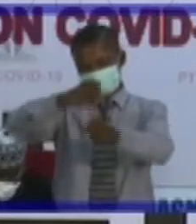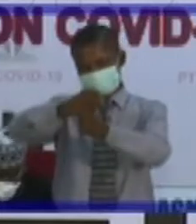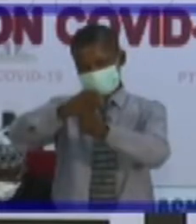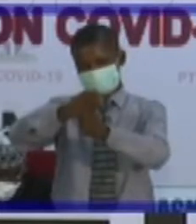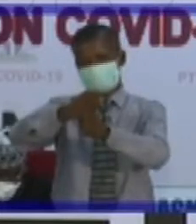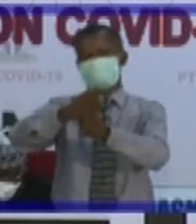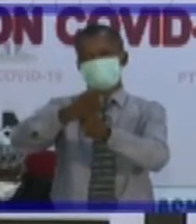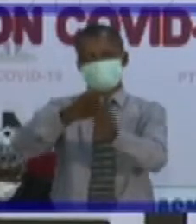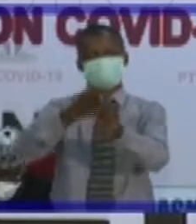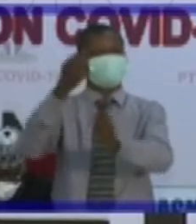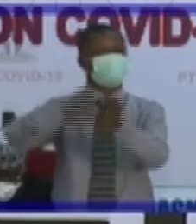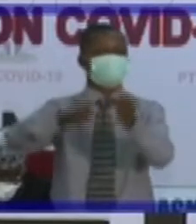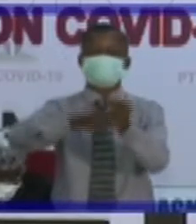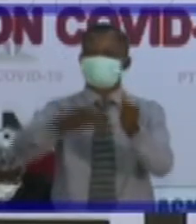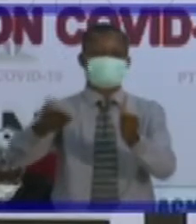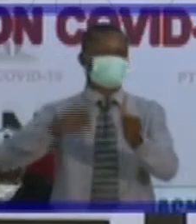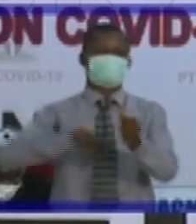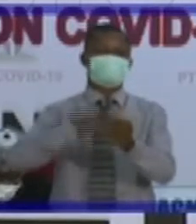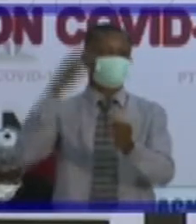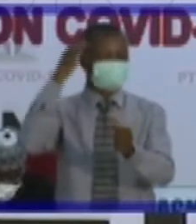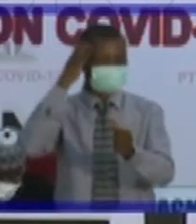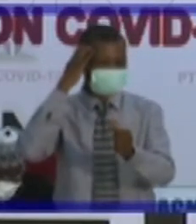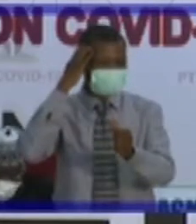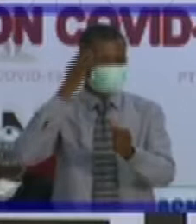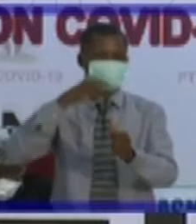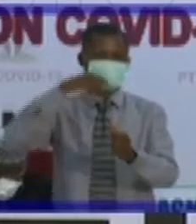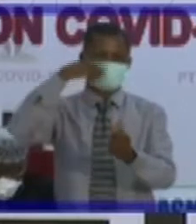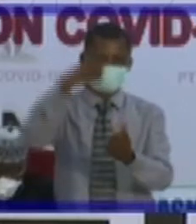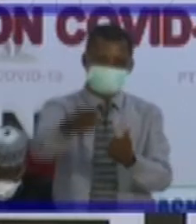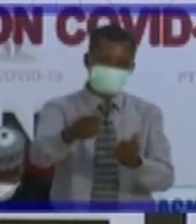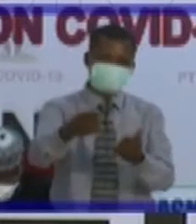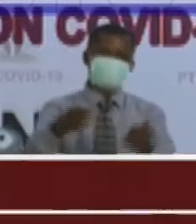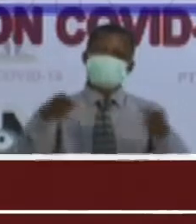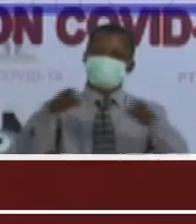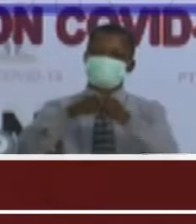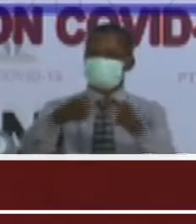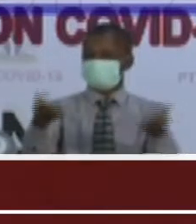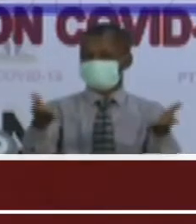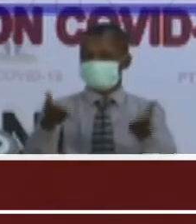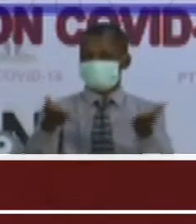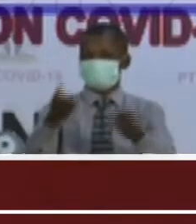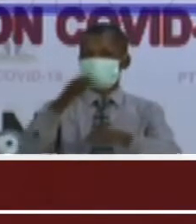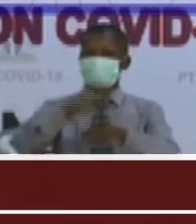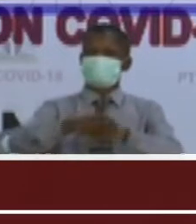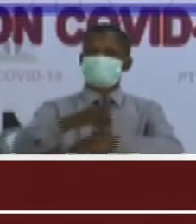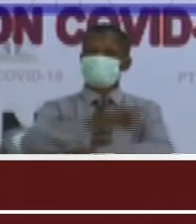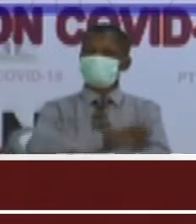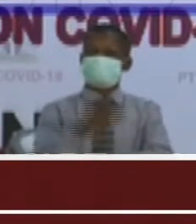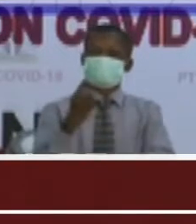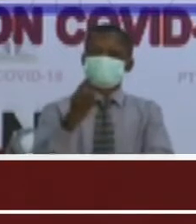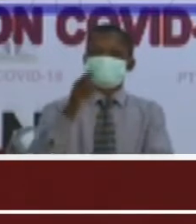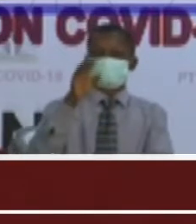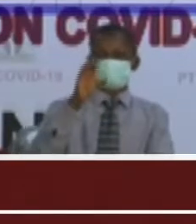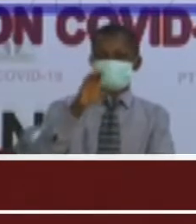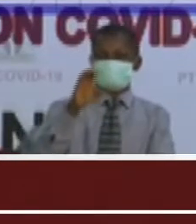from everything we have heard and said, they were here on the bill of